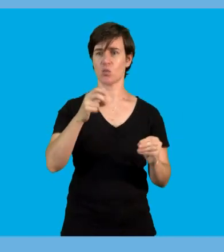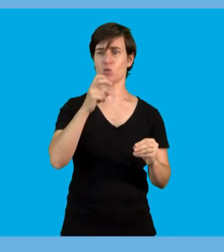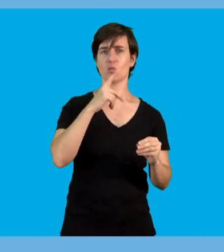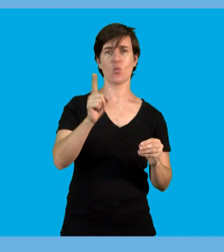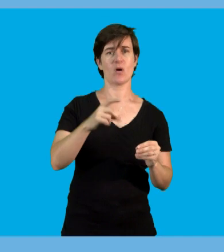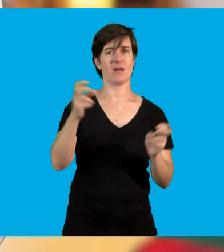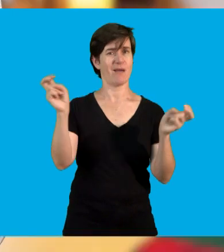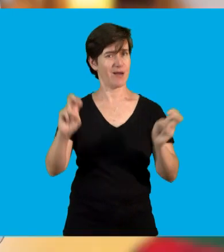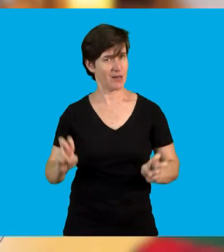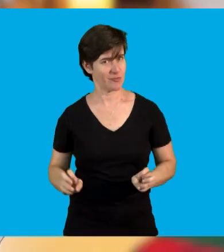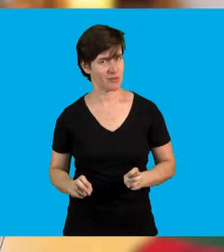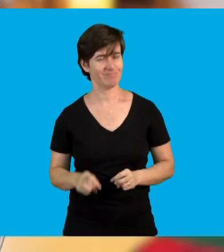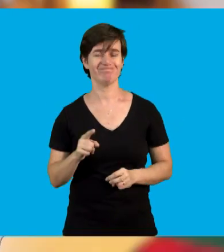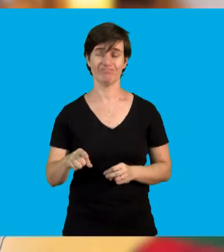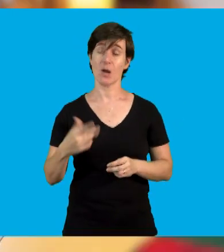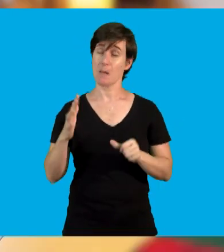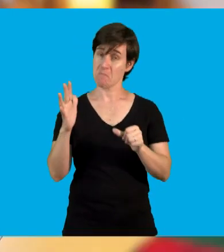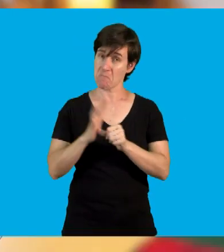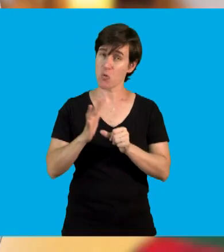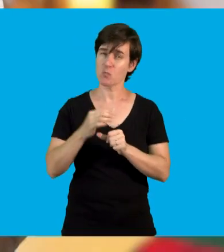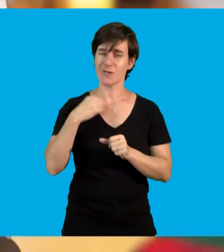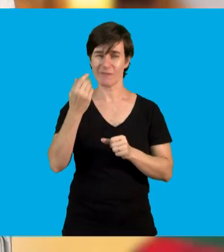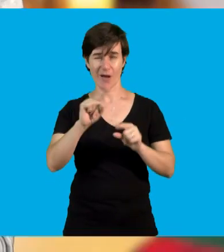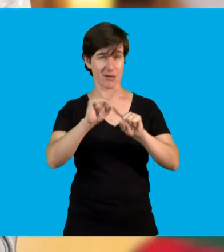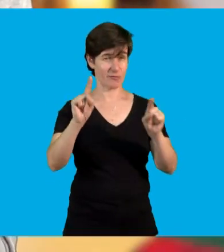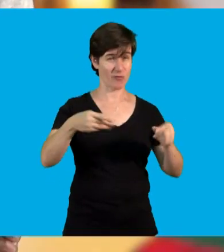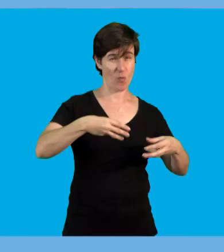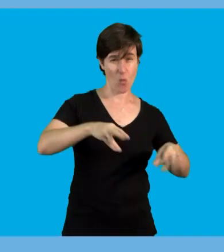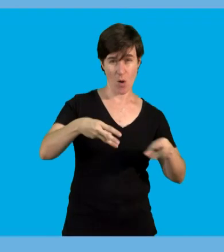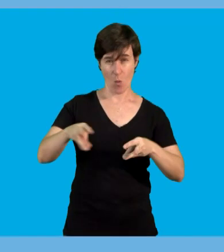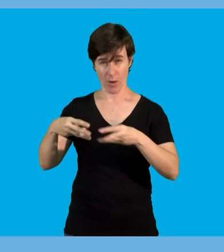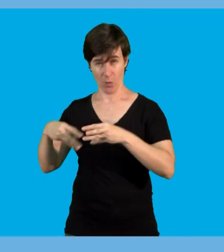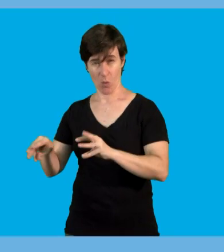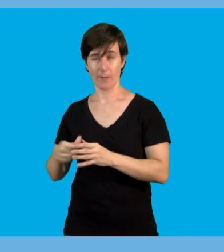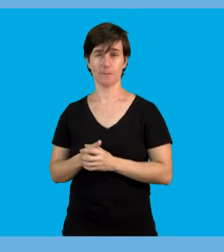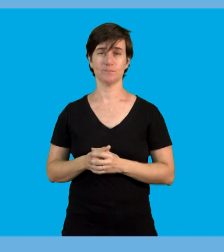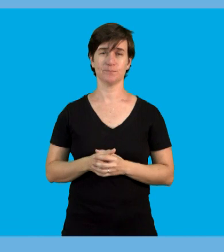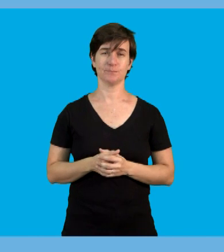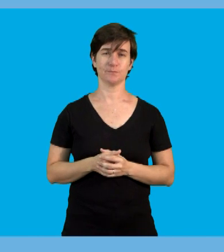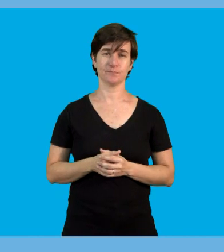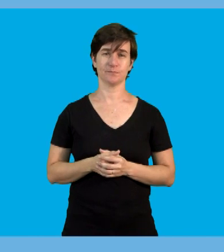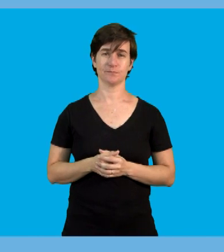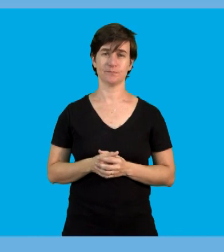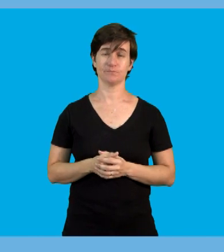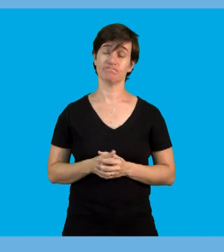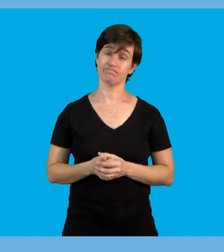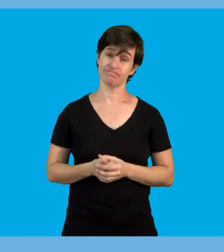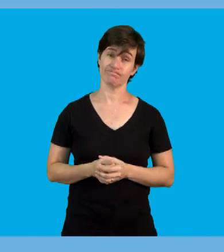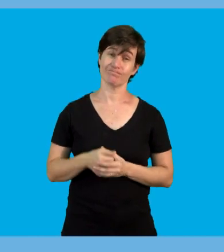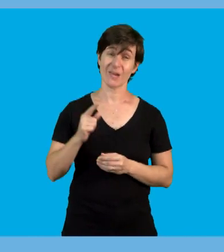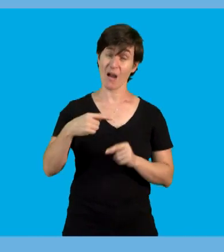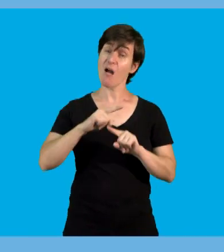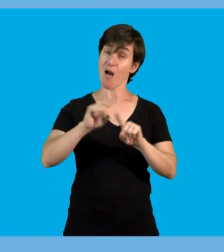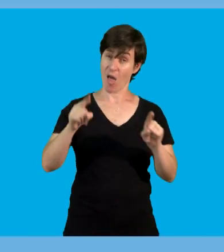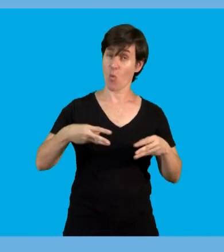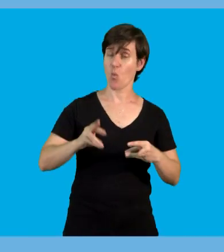produce electricity. So it's very much then important to find other alternative sources of energy. Now, besides